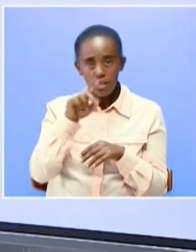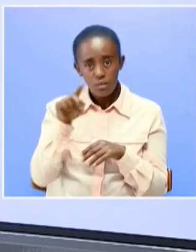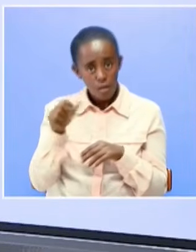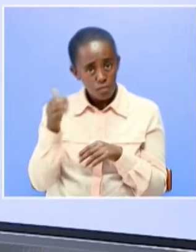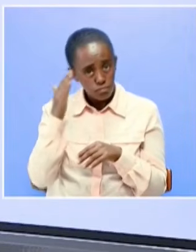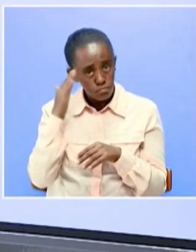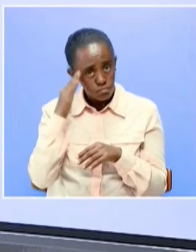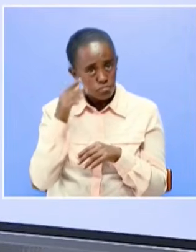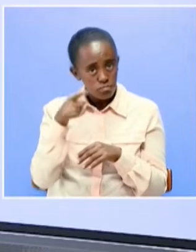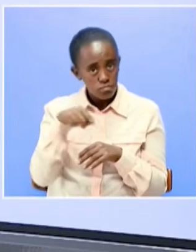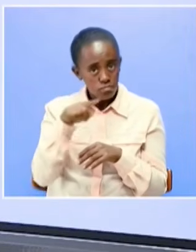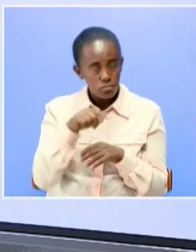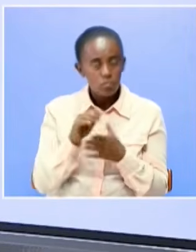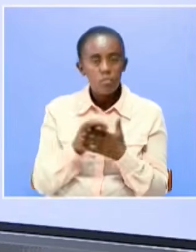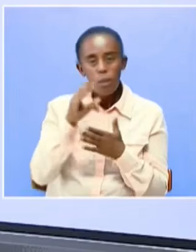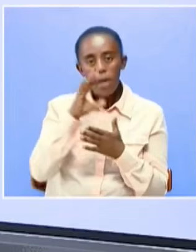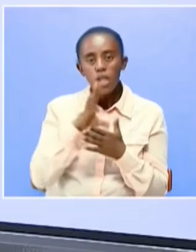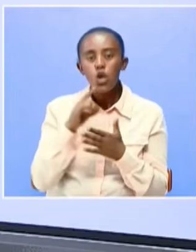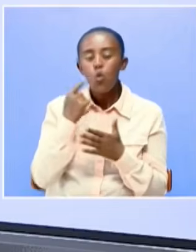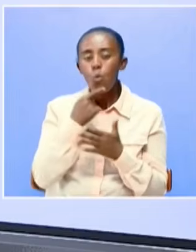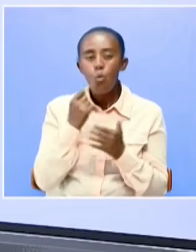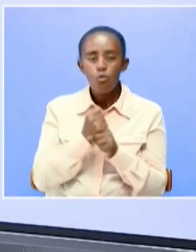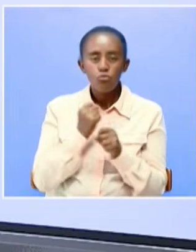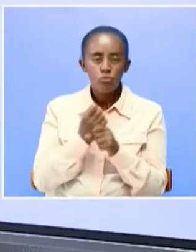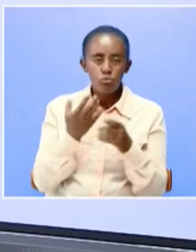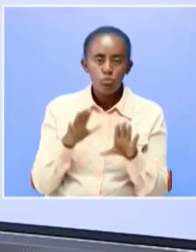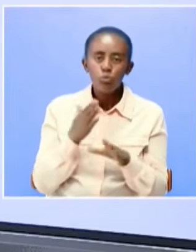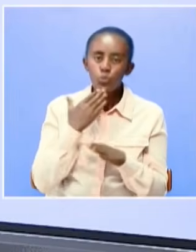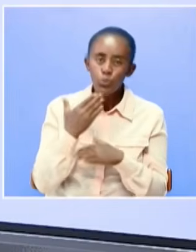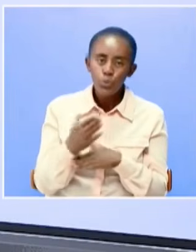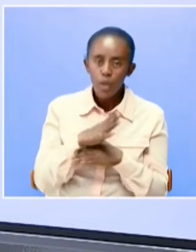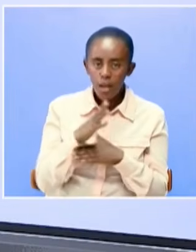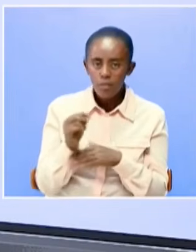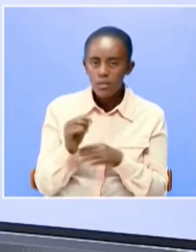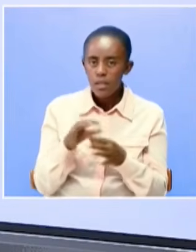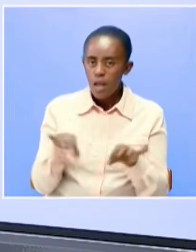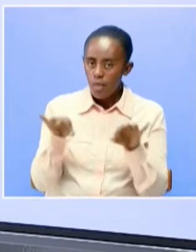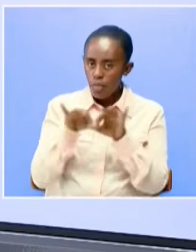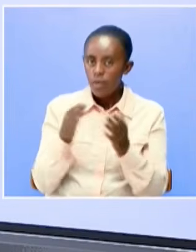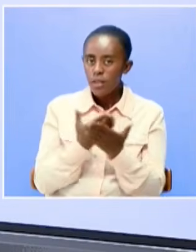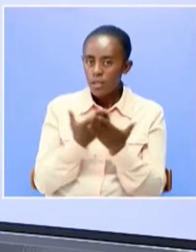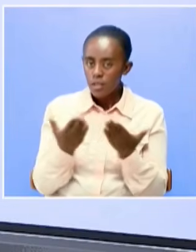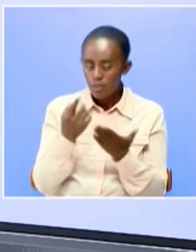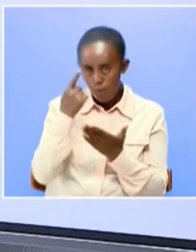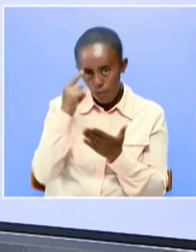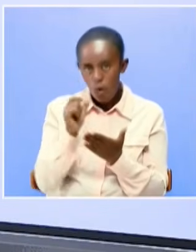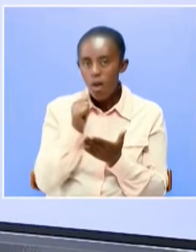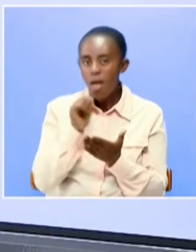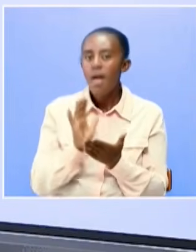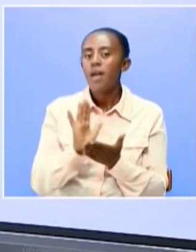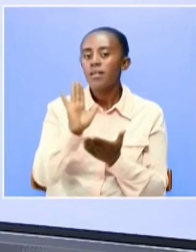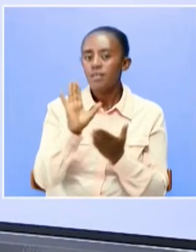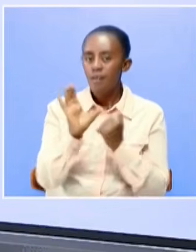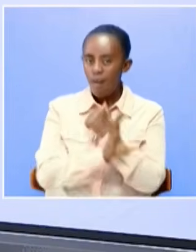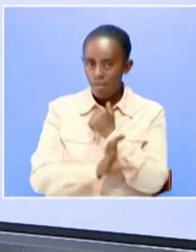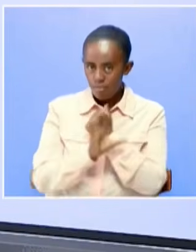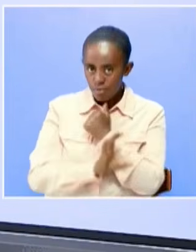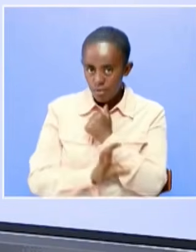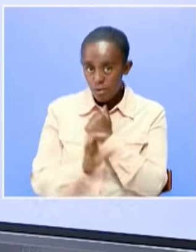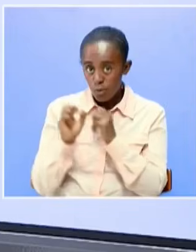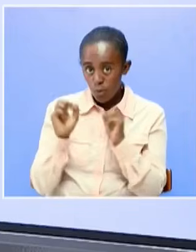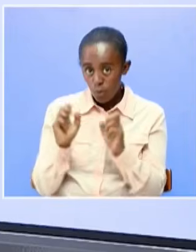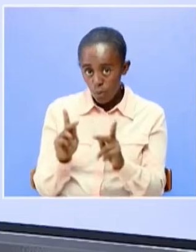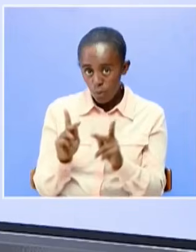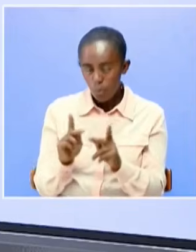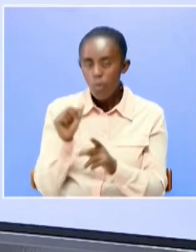the person who did very good and necessary things for her country. Okay? So,